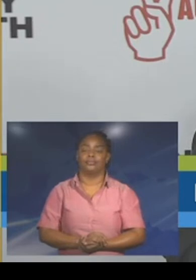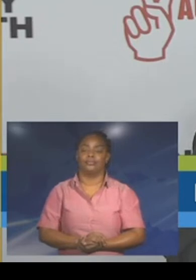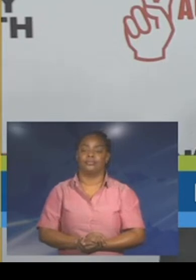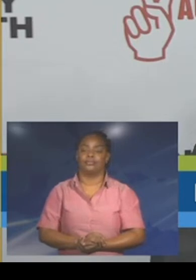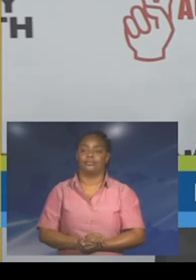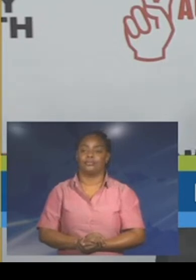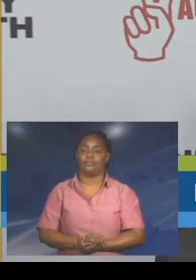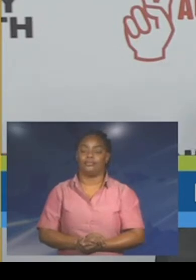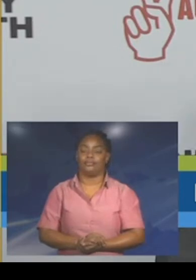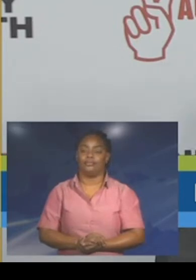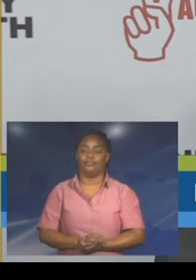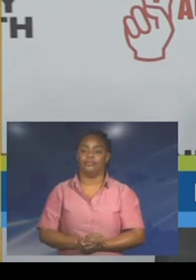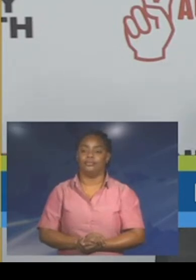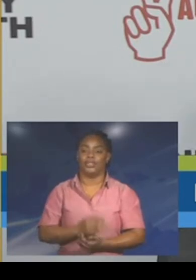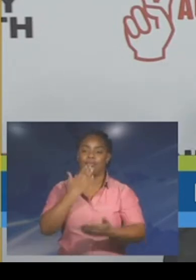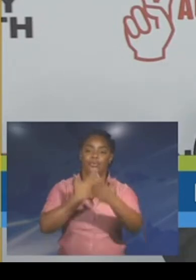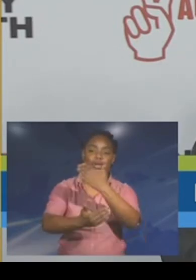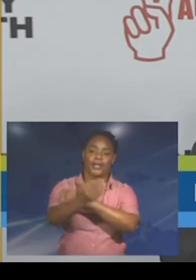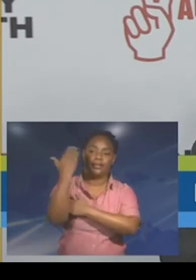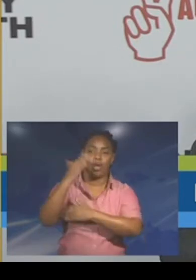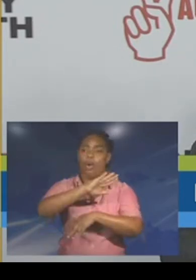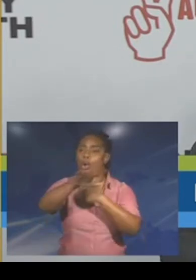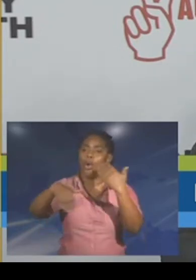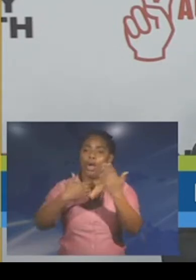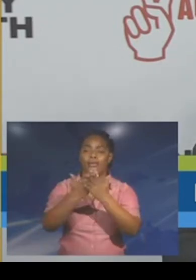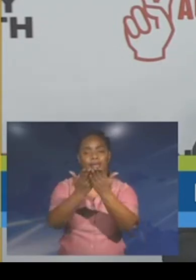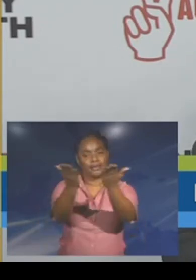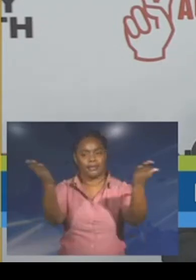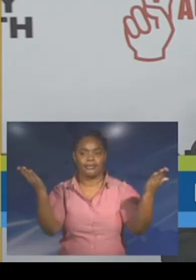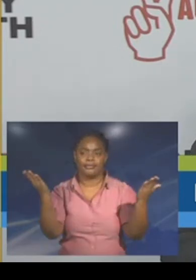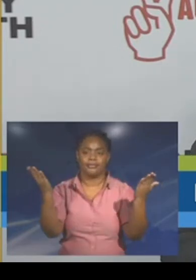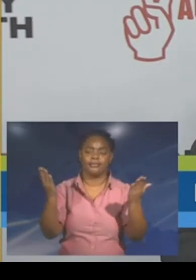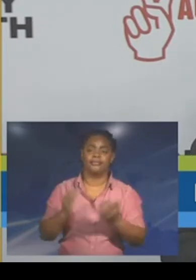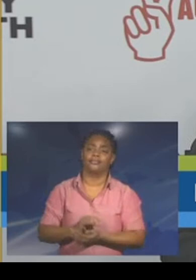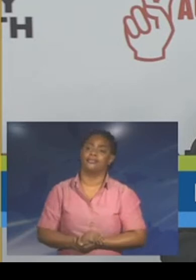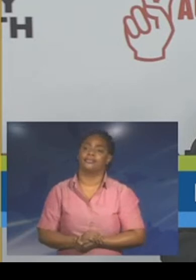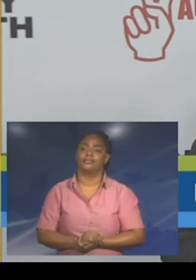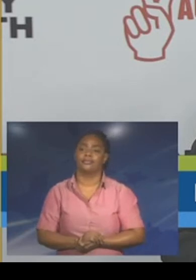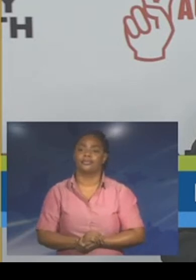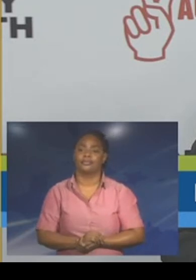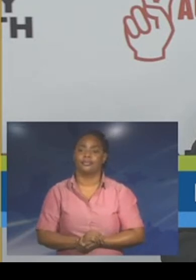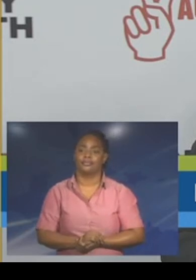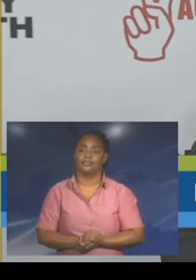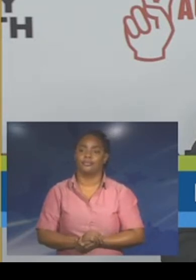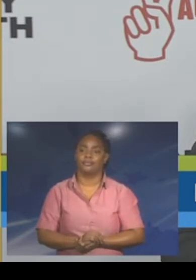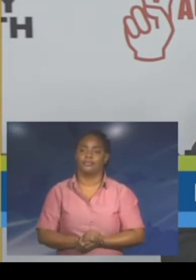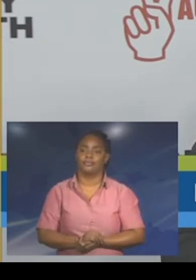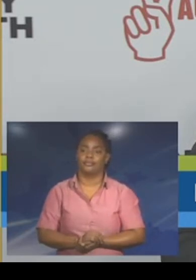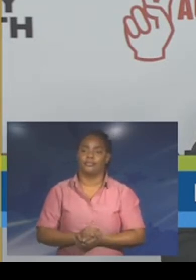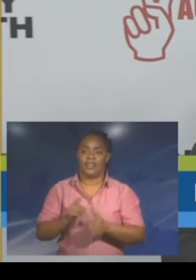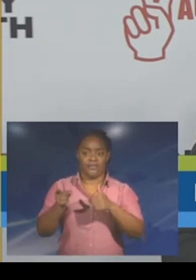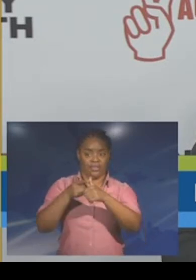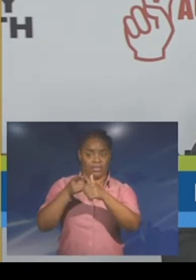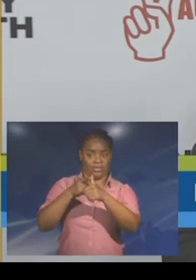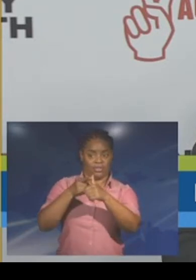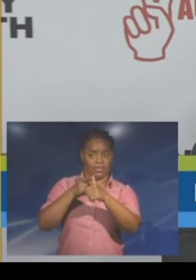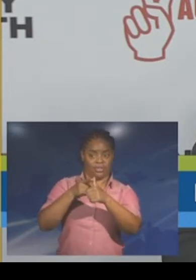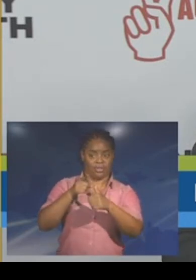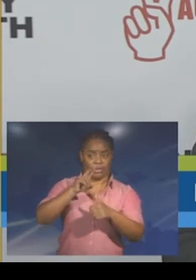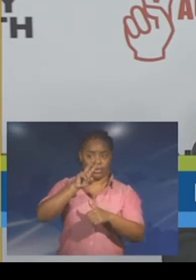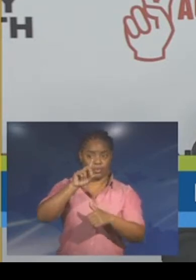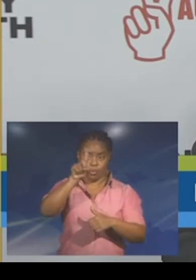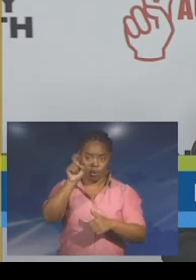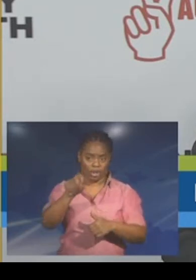Good morning, everyone on the panel. This is Paula Lindo from the Newsday. So my first 2 questions relate